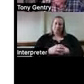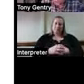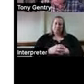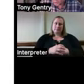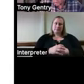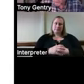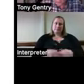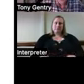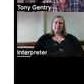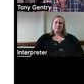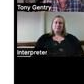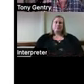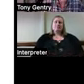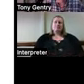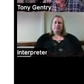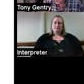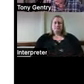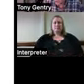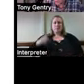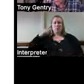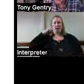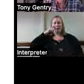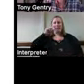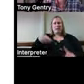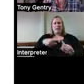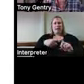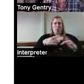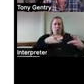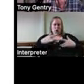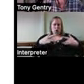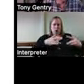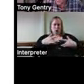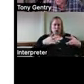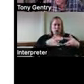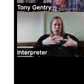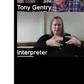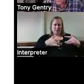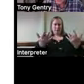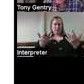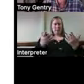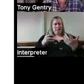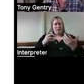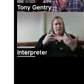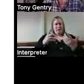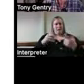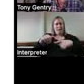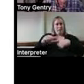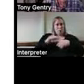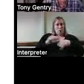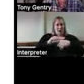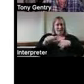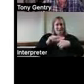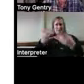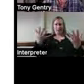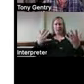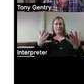So let's think about these ethical concerns in the context of a growing area of practice that has lots of thorny questions